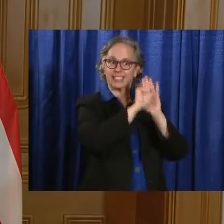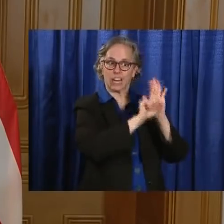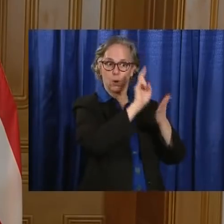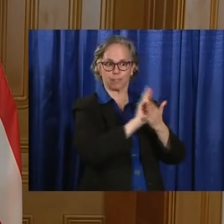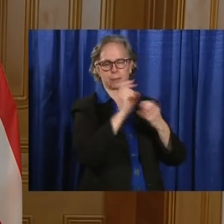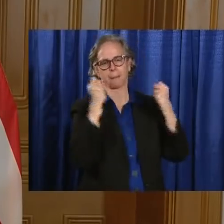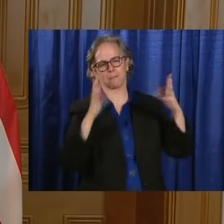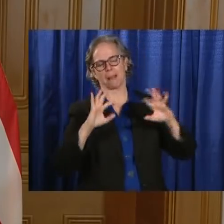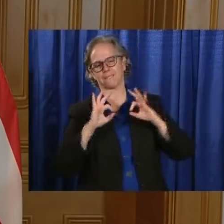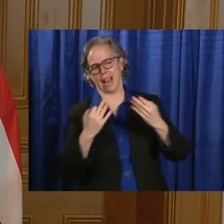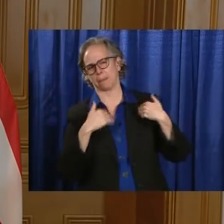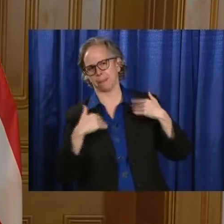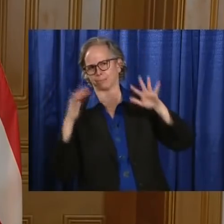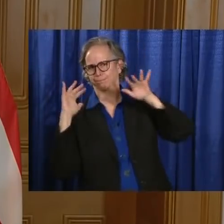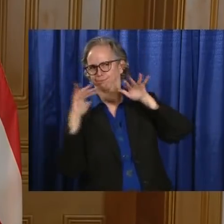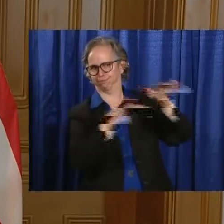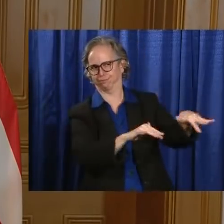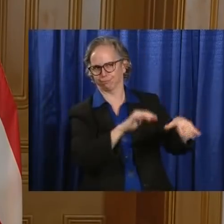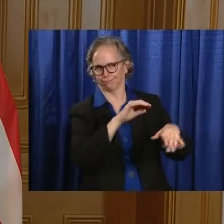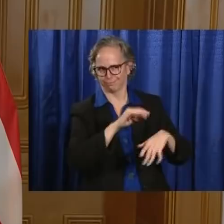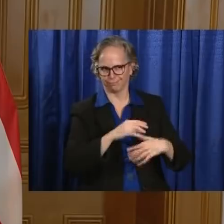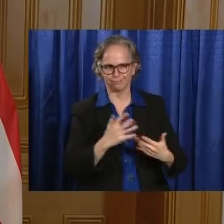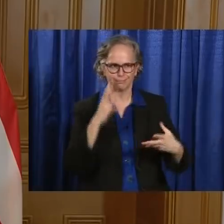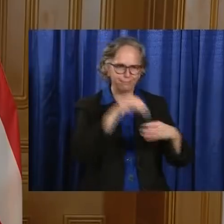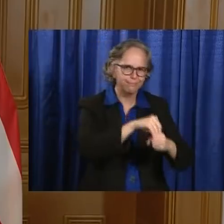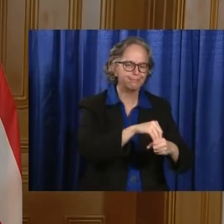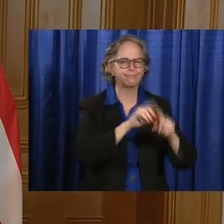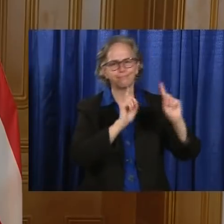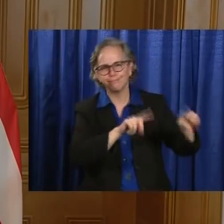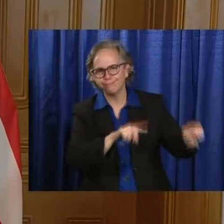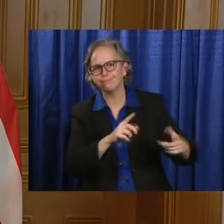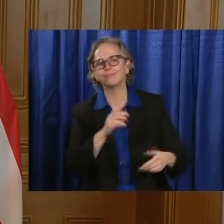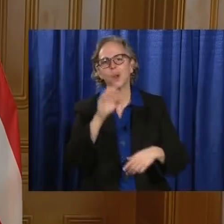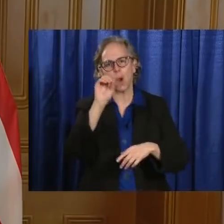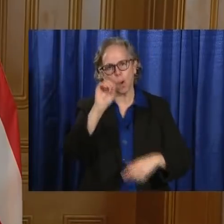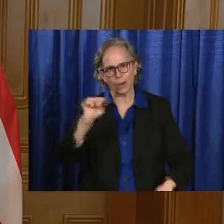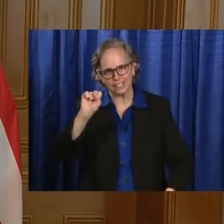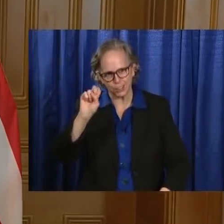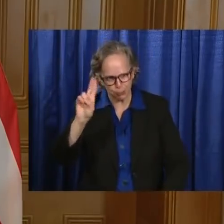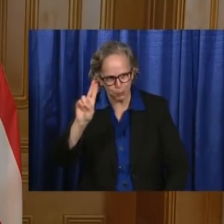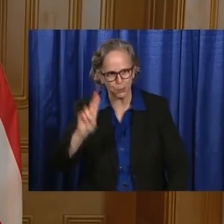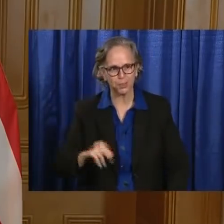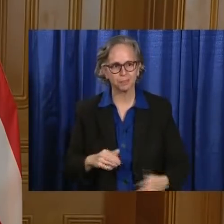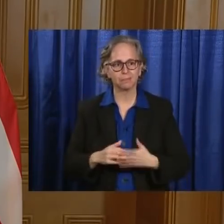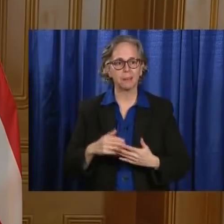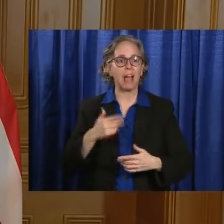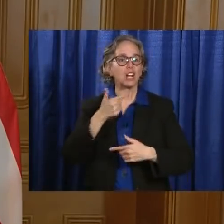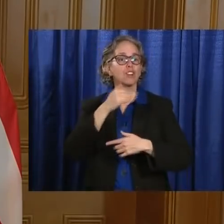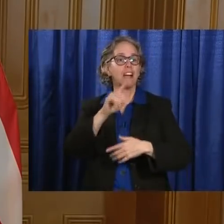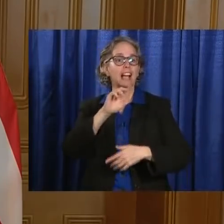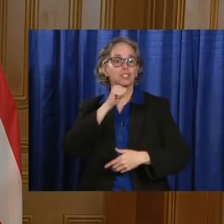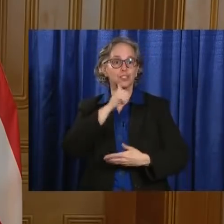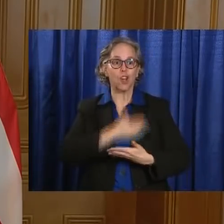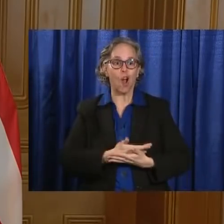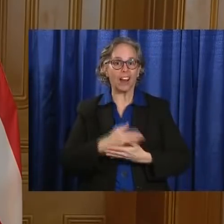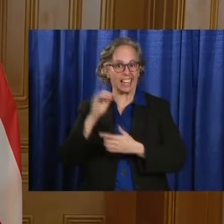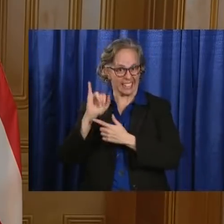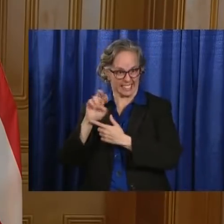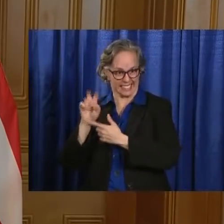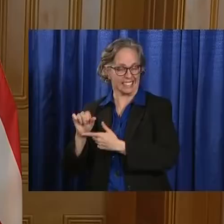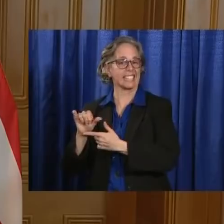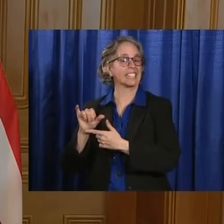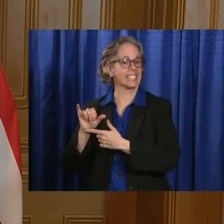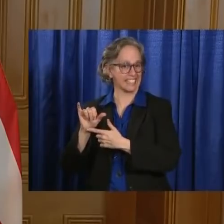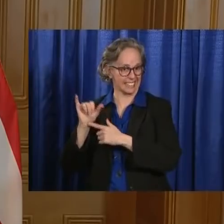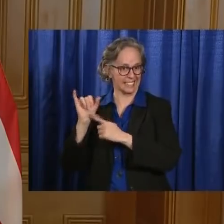who went to Ohio State. Granddaughter Izzy got her undergraduate